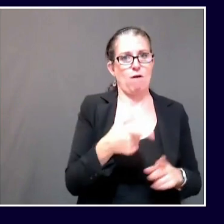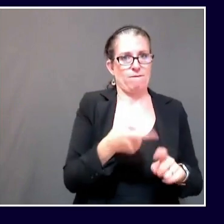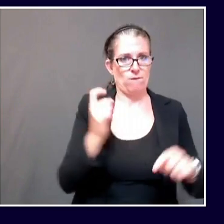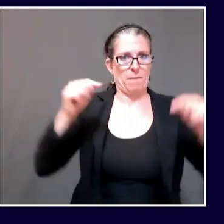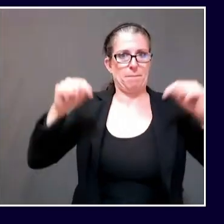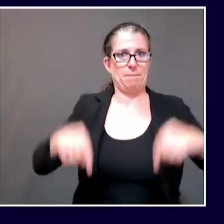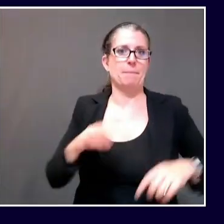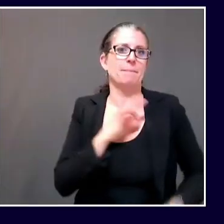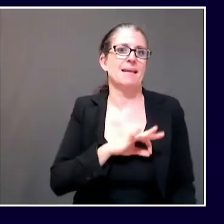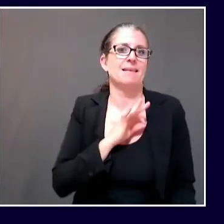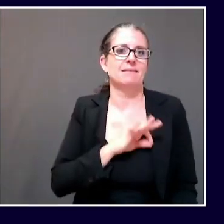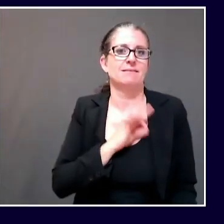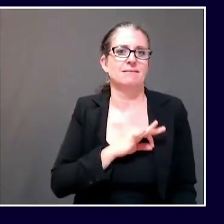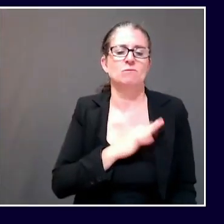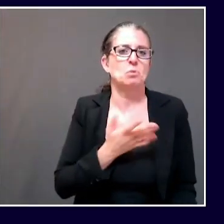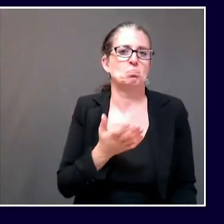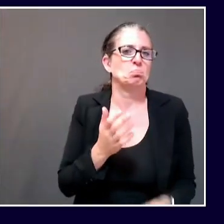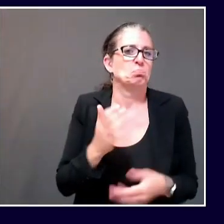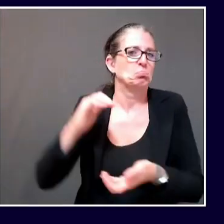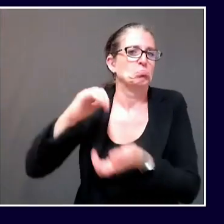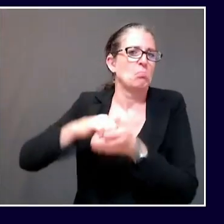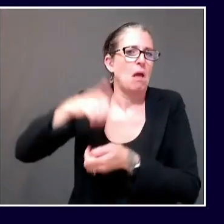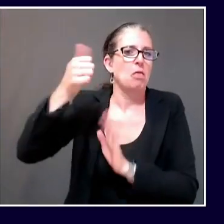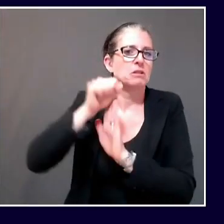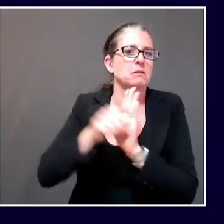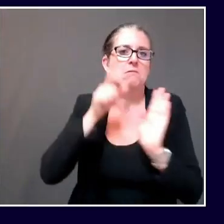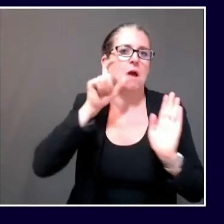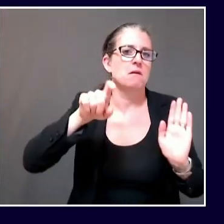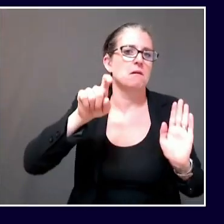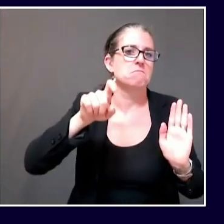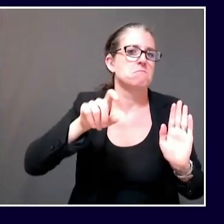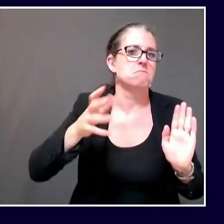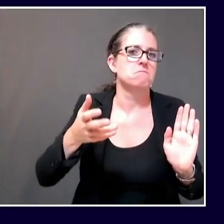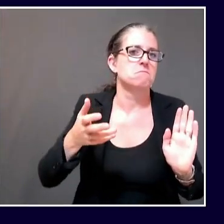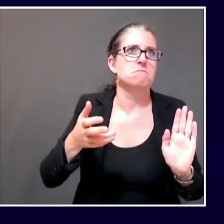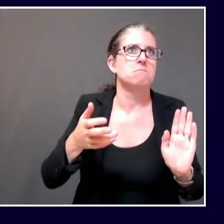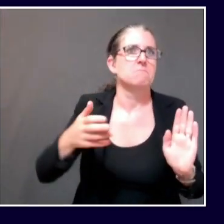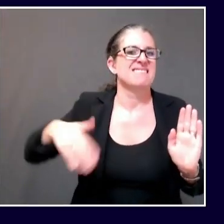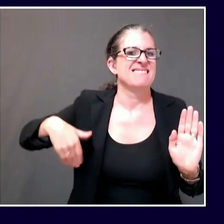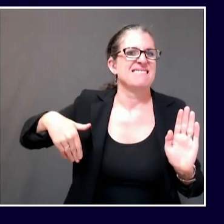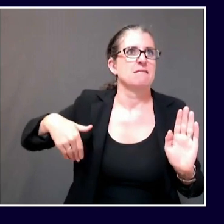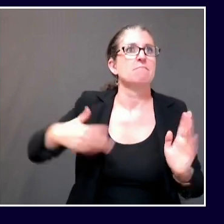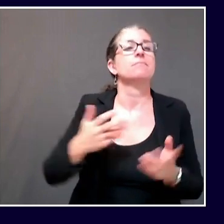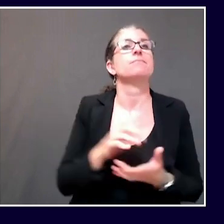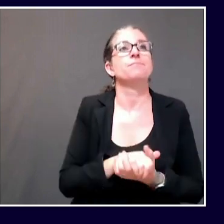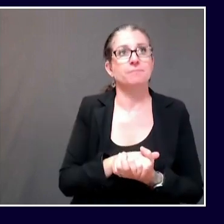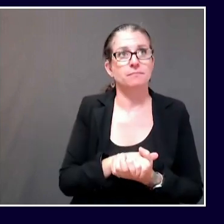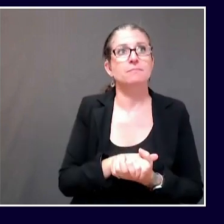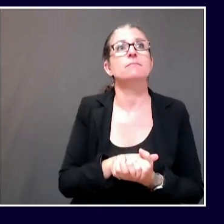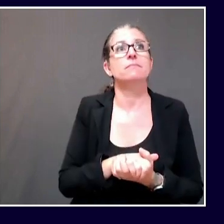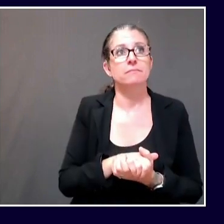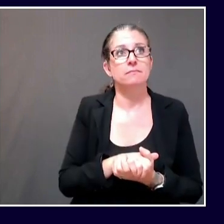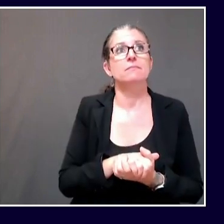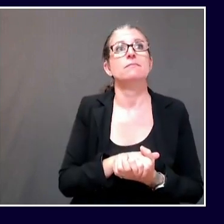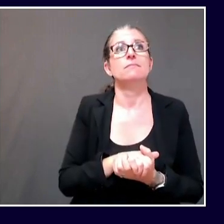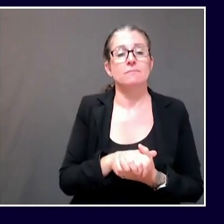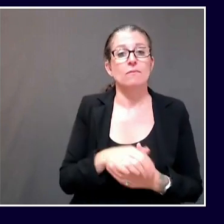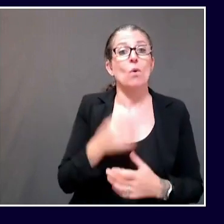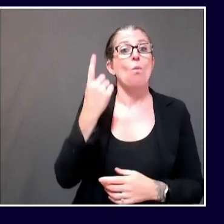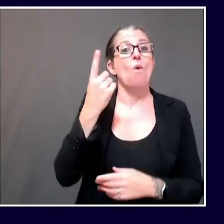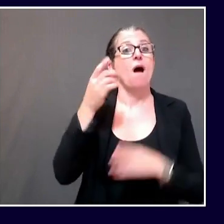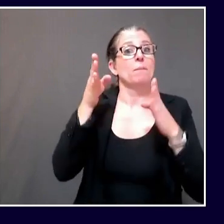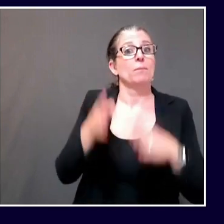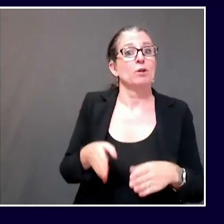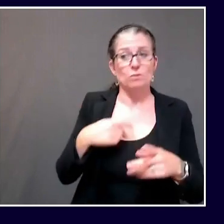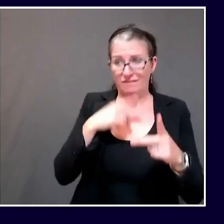of the individuals we've identified, save for one, have been in-state residents. But it